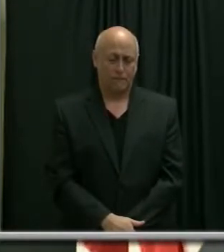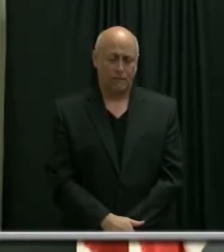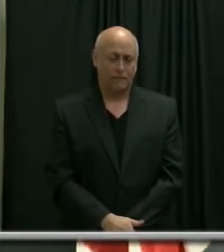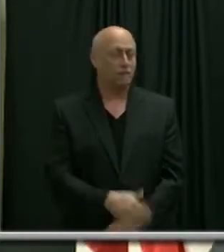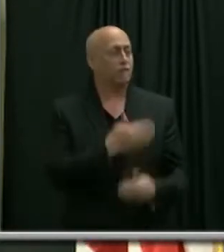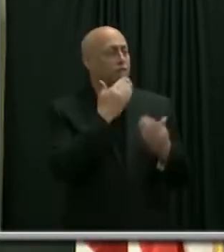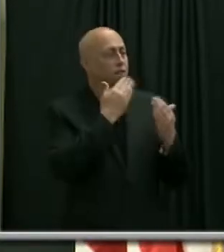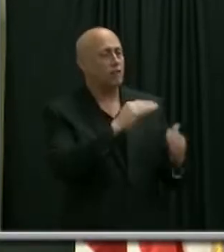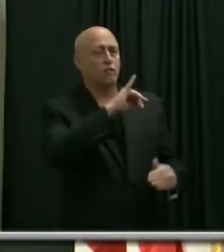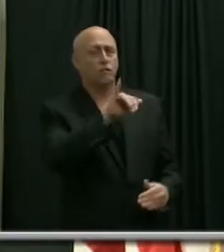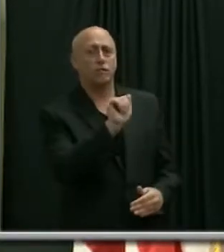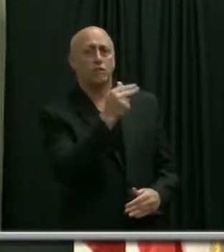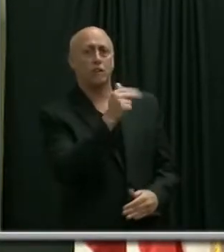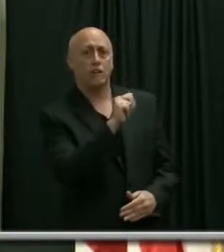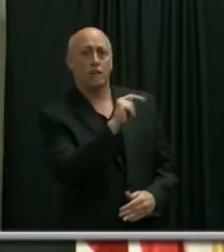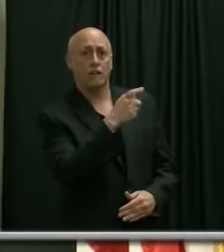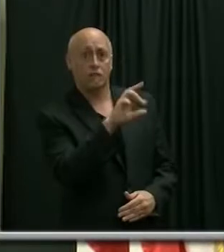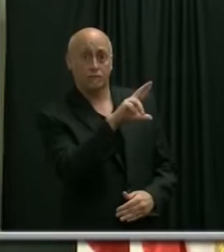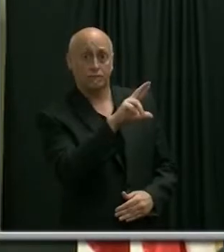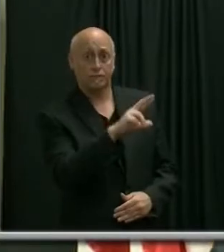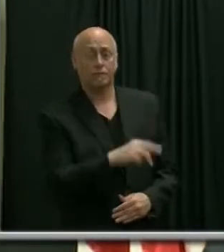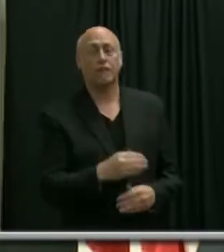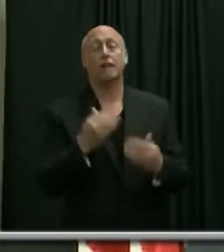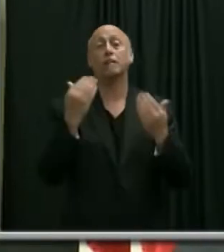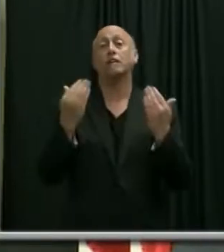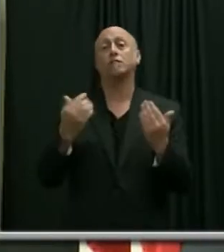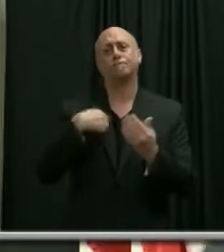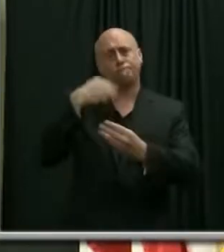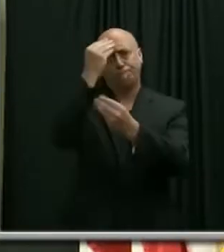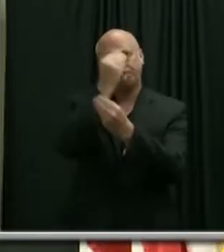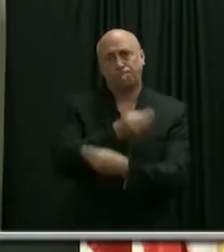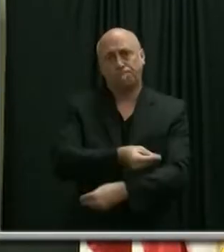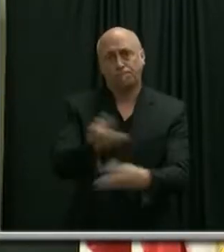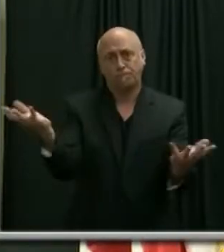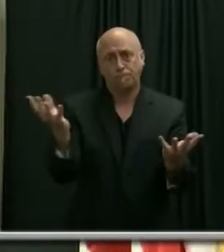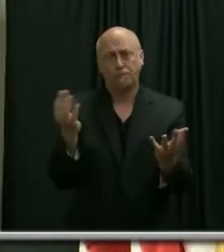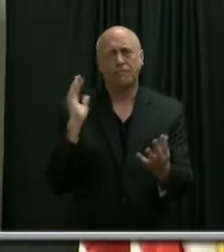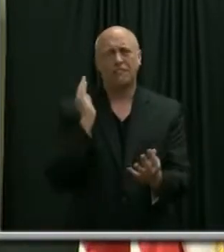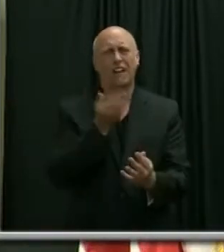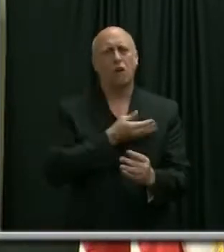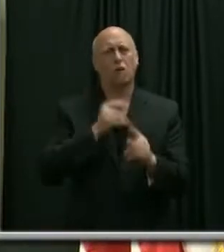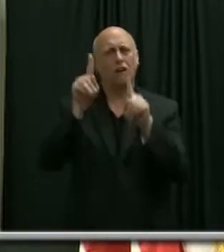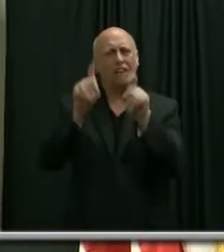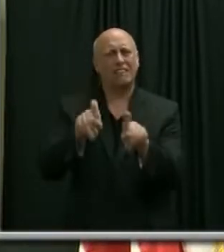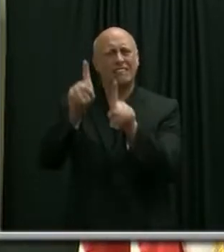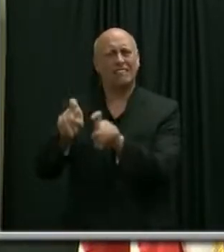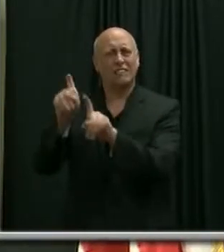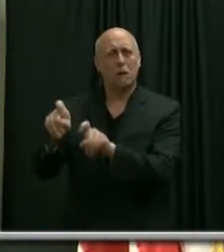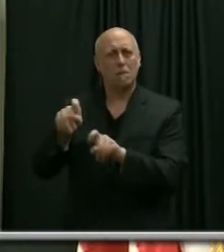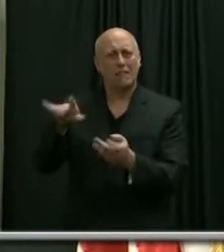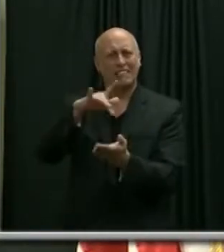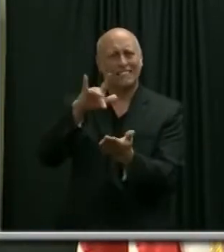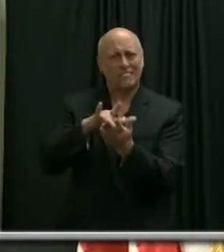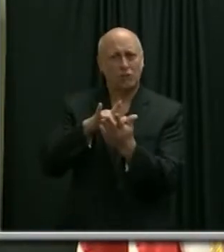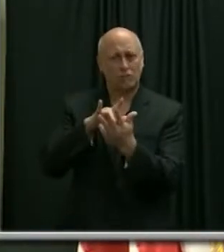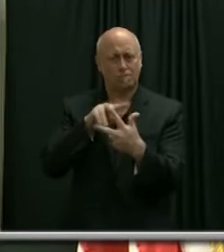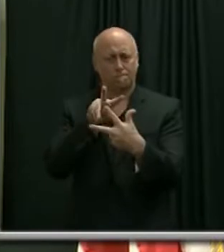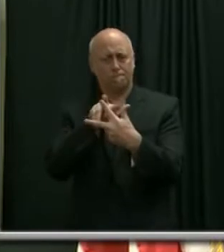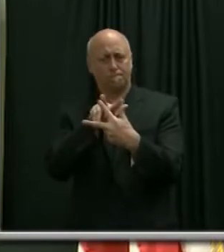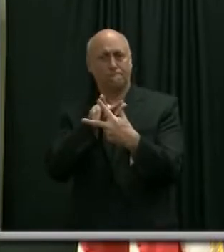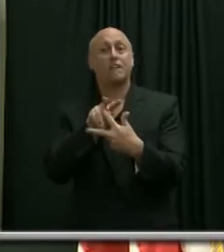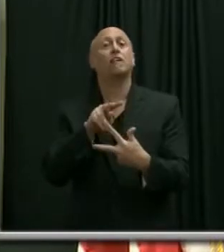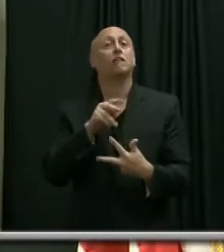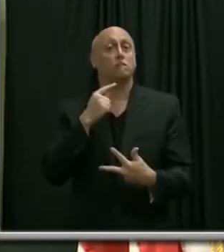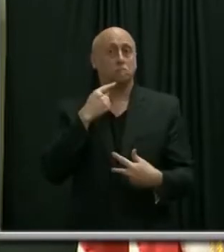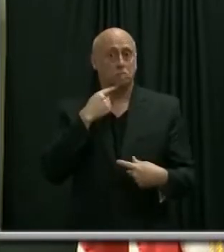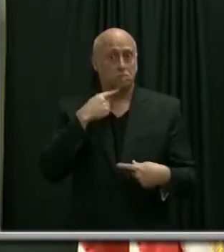Thank you, Dr. Jehangir. So a real quick update on our assessment centers. We had a successful launch of the